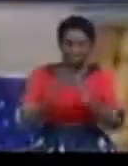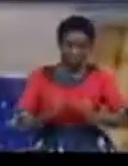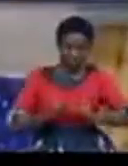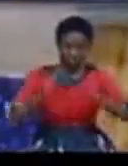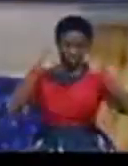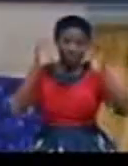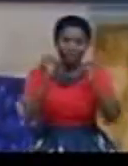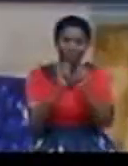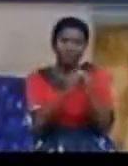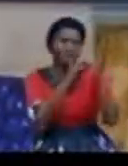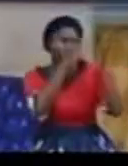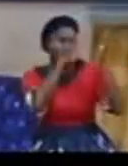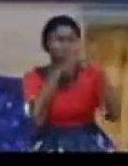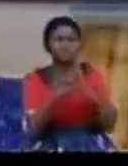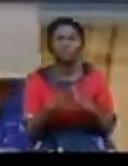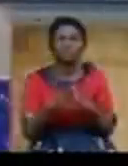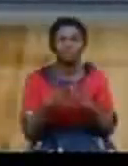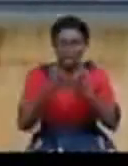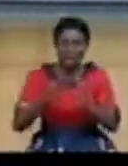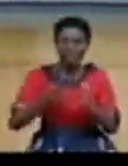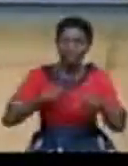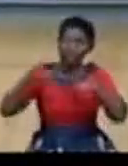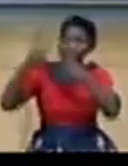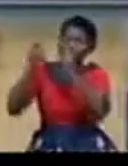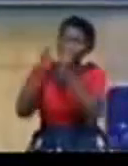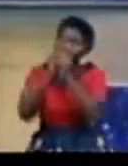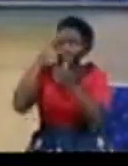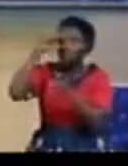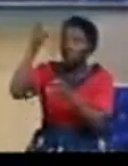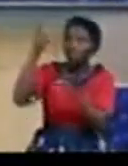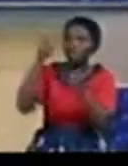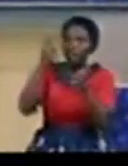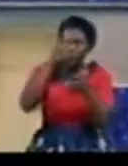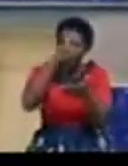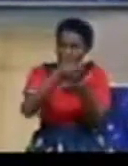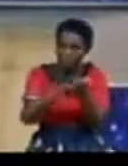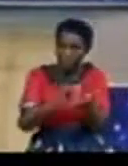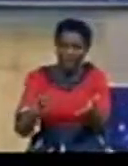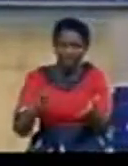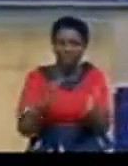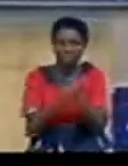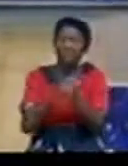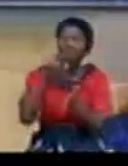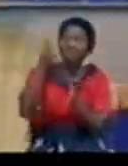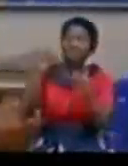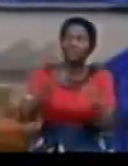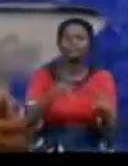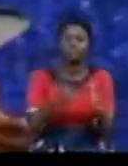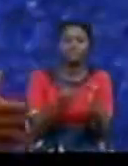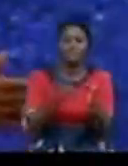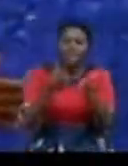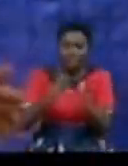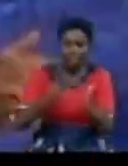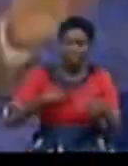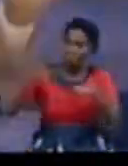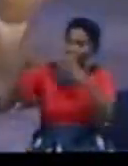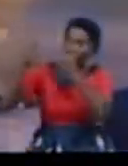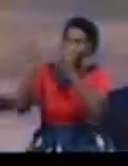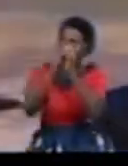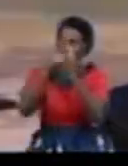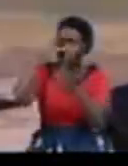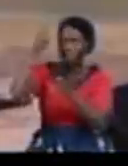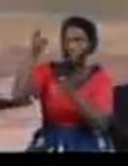with expectation. Let us go to him believing that he can do it. Let us go to him